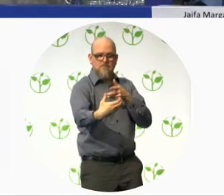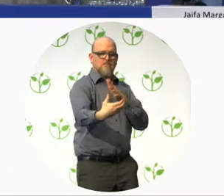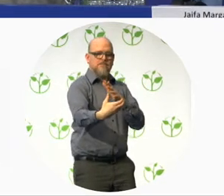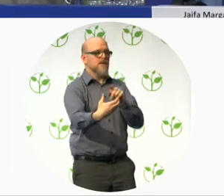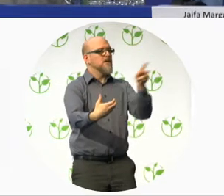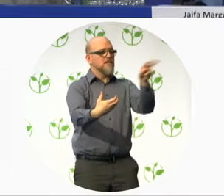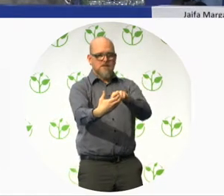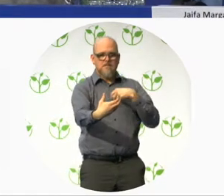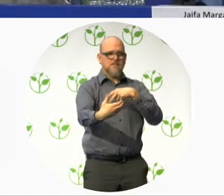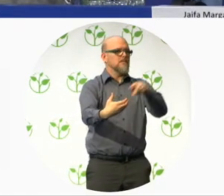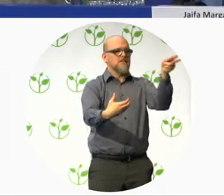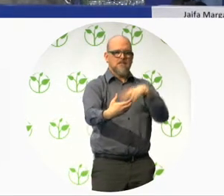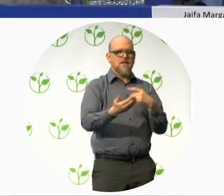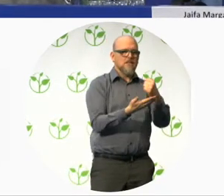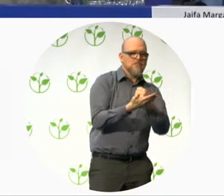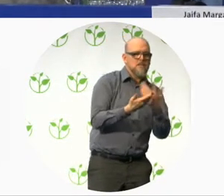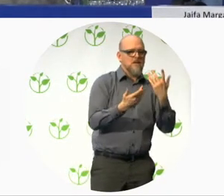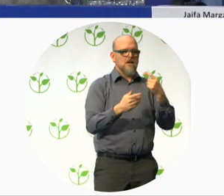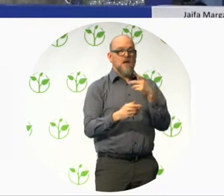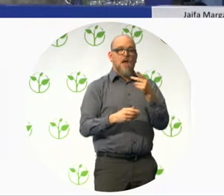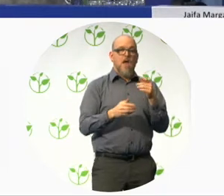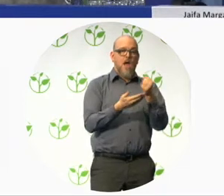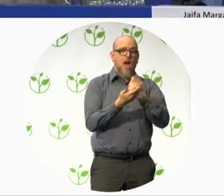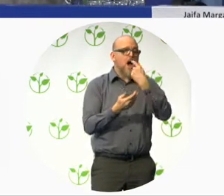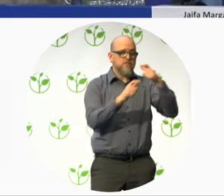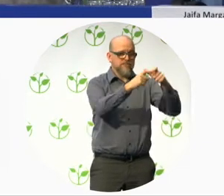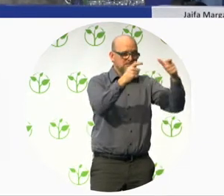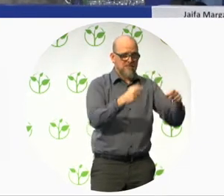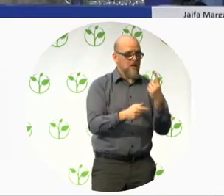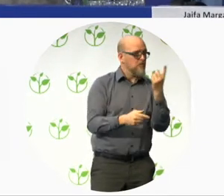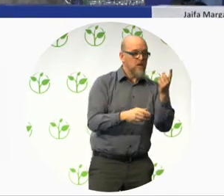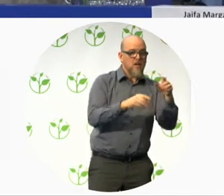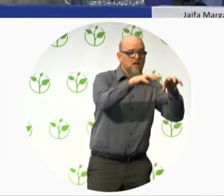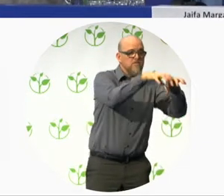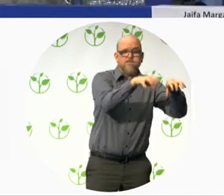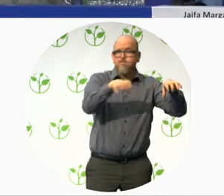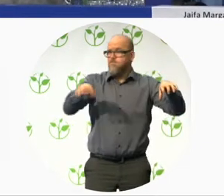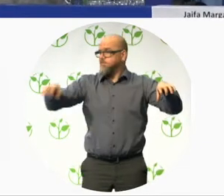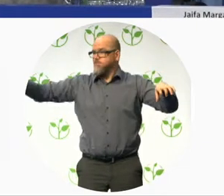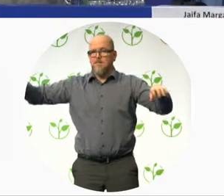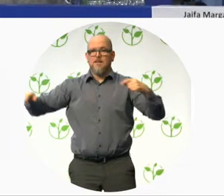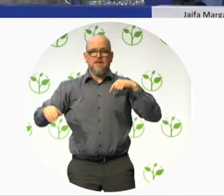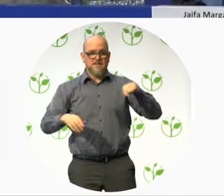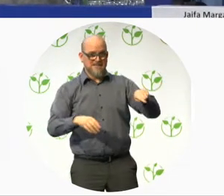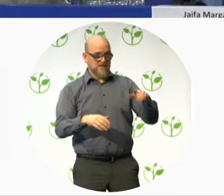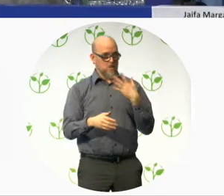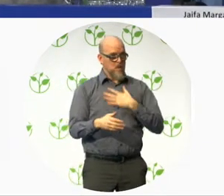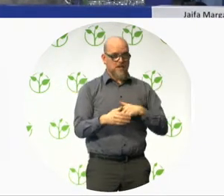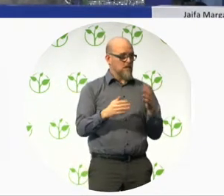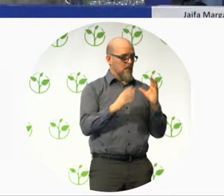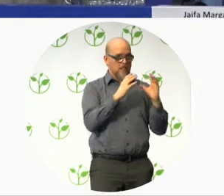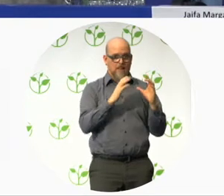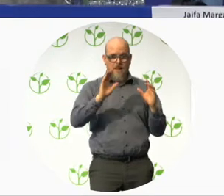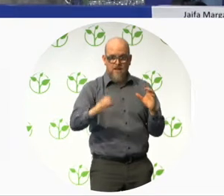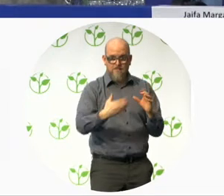into the pharmacy and a deaf call center who understands sign language and who can serve them with the